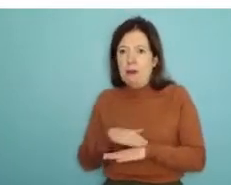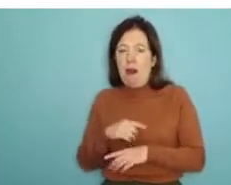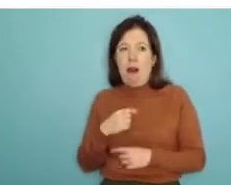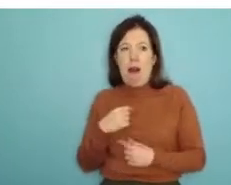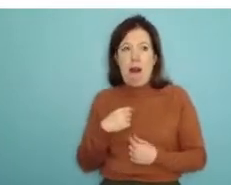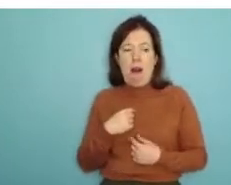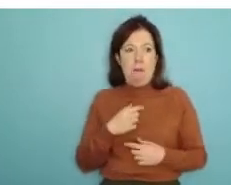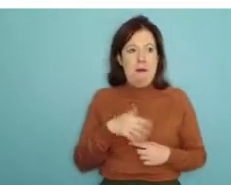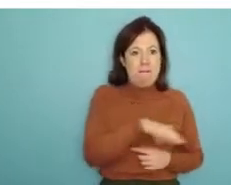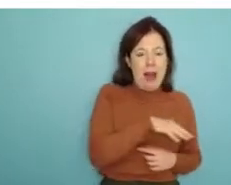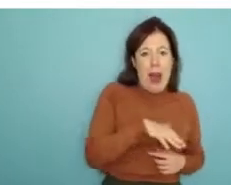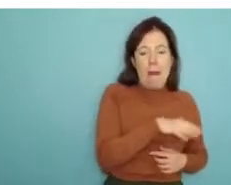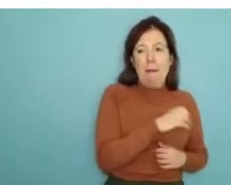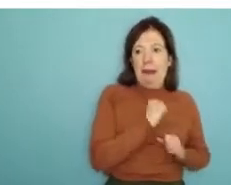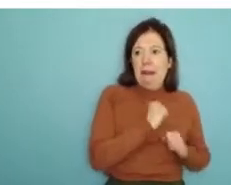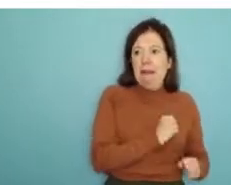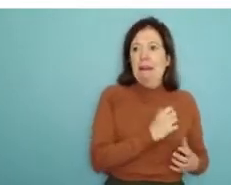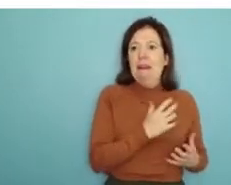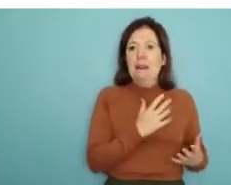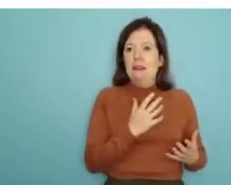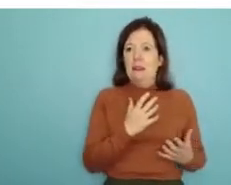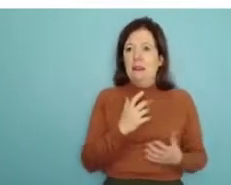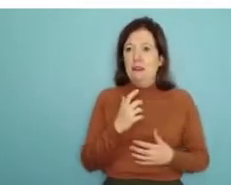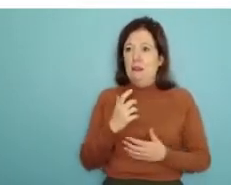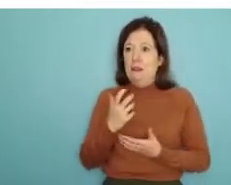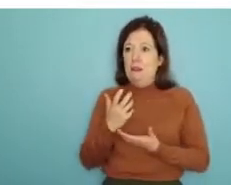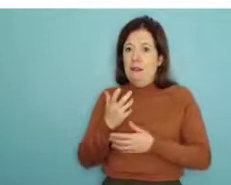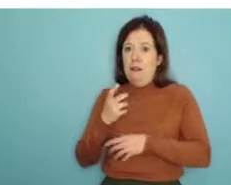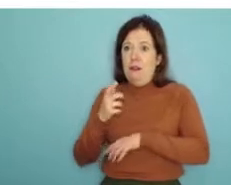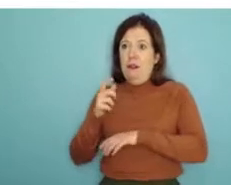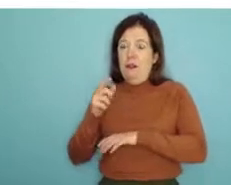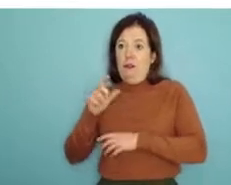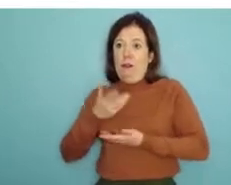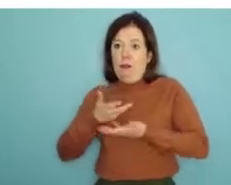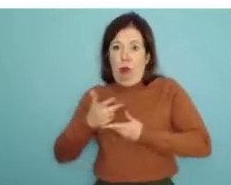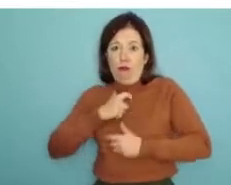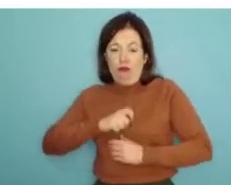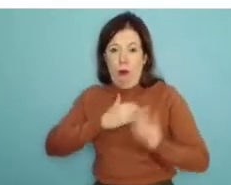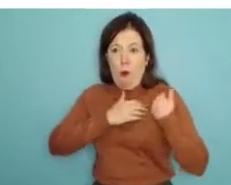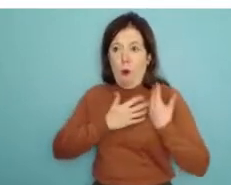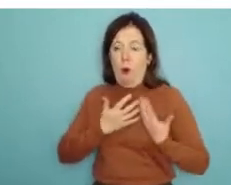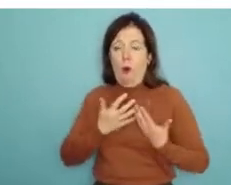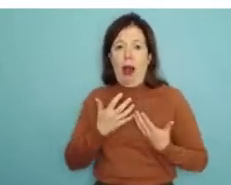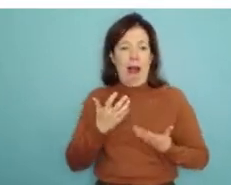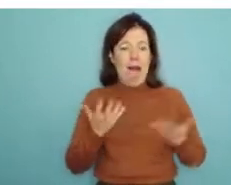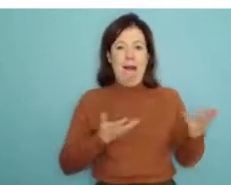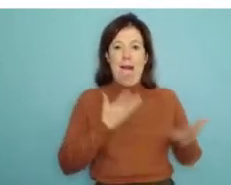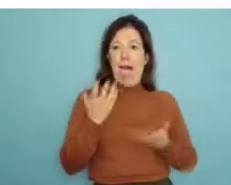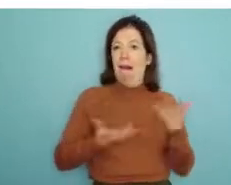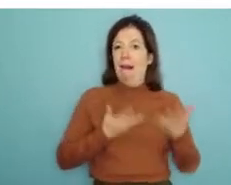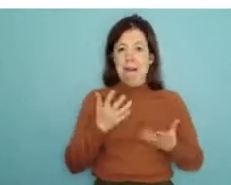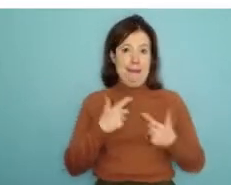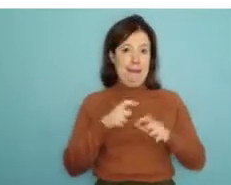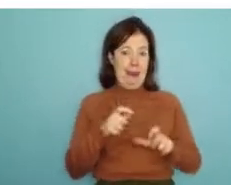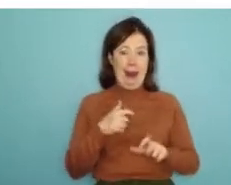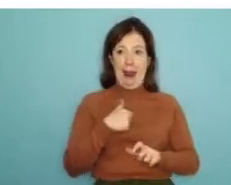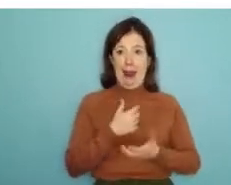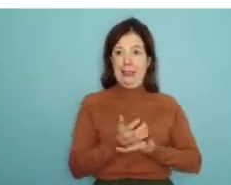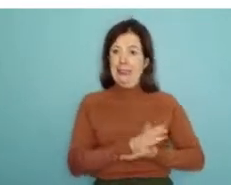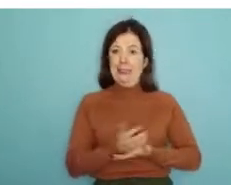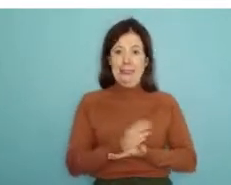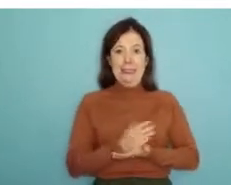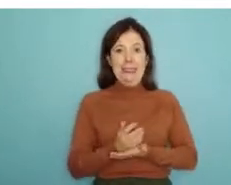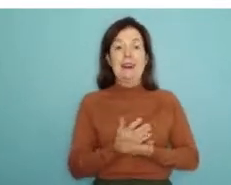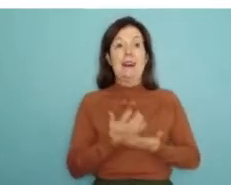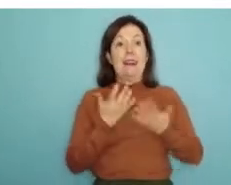within a consultant role. And that's still something that I struggle with. But I also, in this role, have had